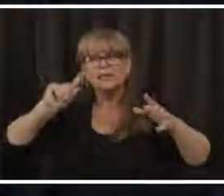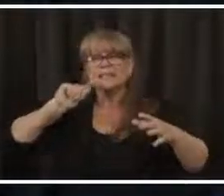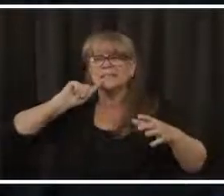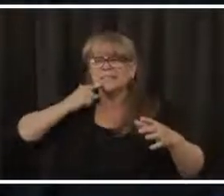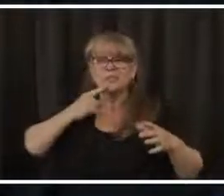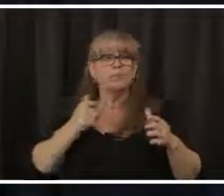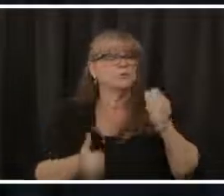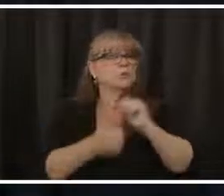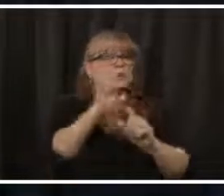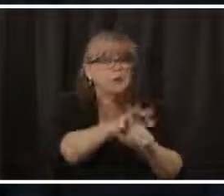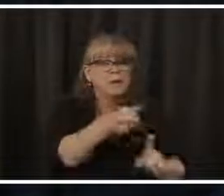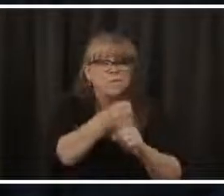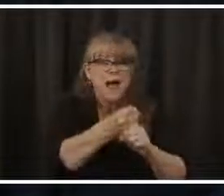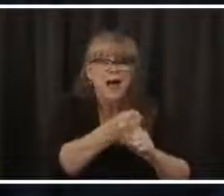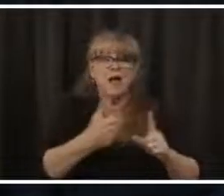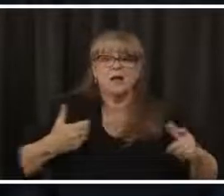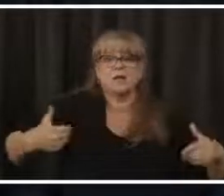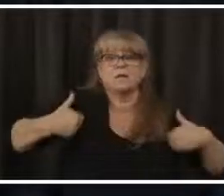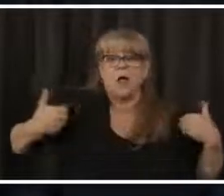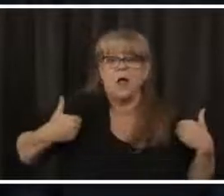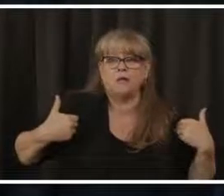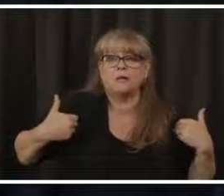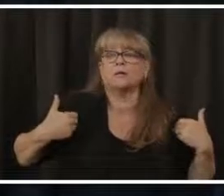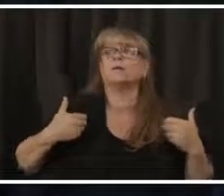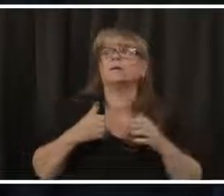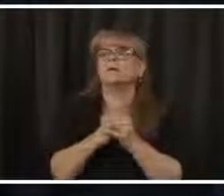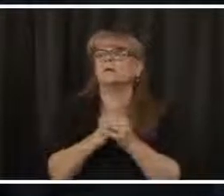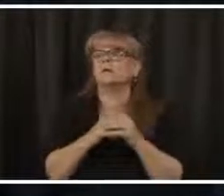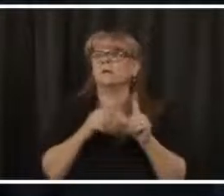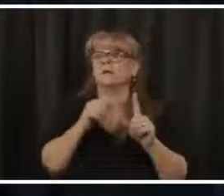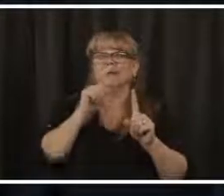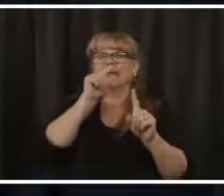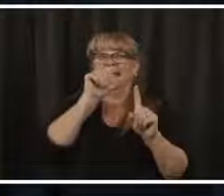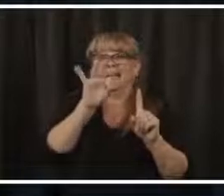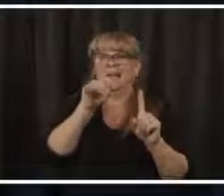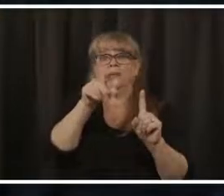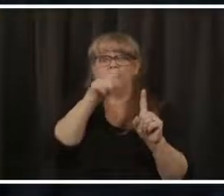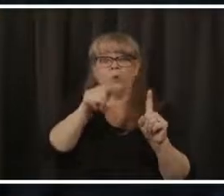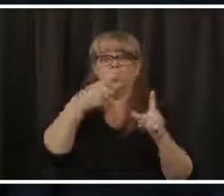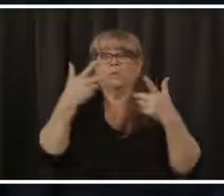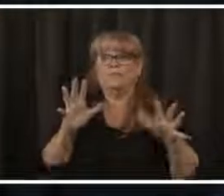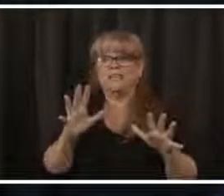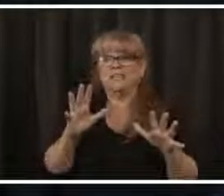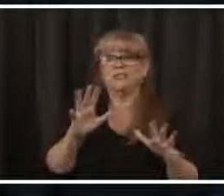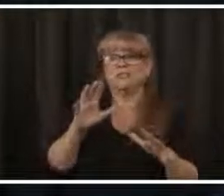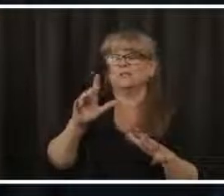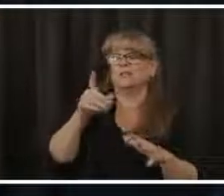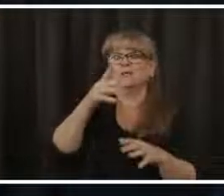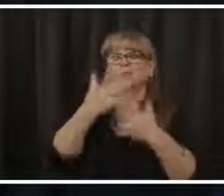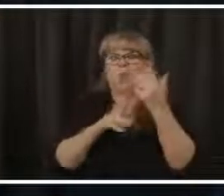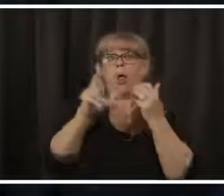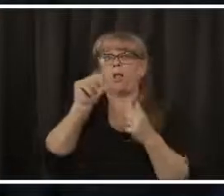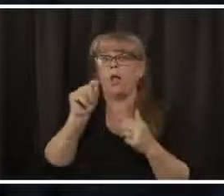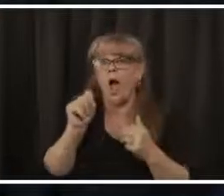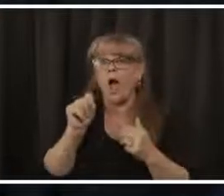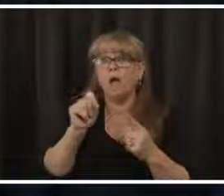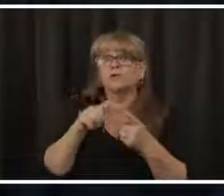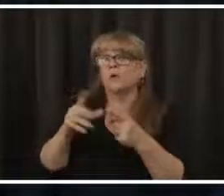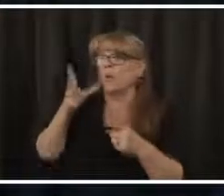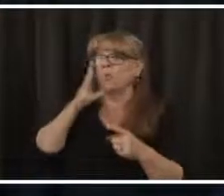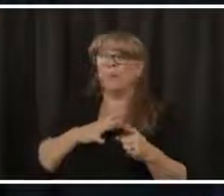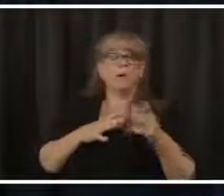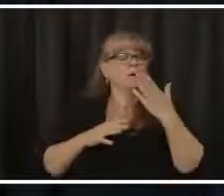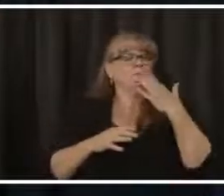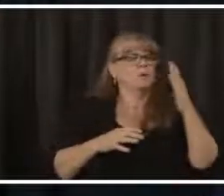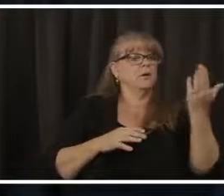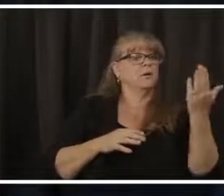And it's now built in where if you're experiencing those symptoms, if you're a woman 18 to 49, you can get the treatment you need a